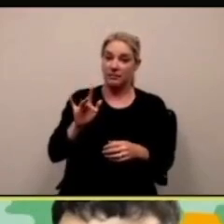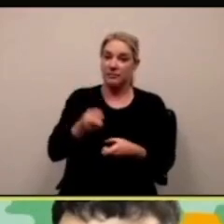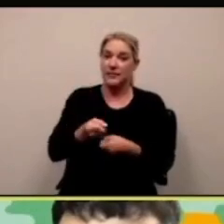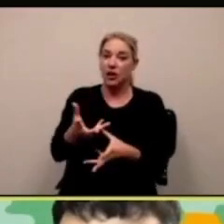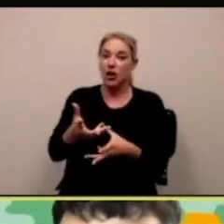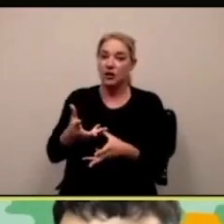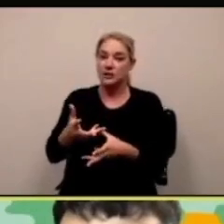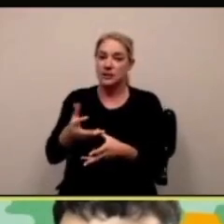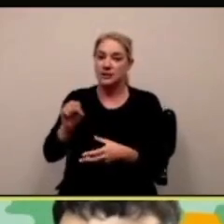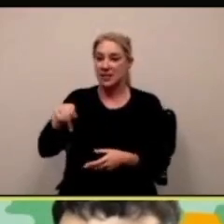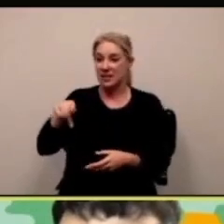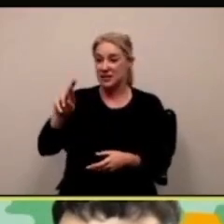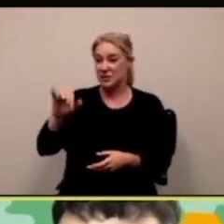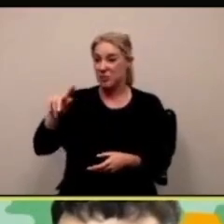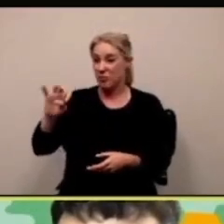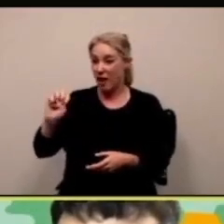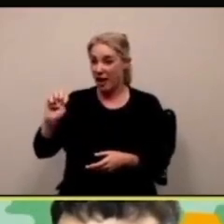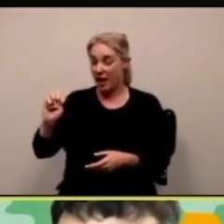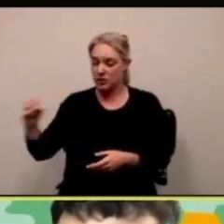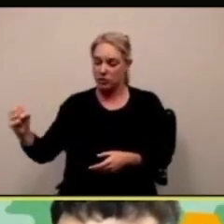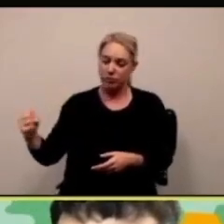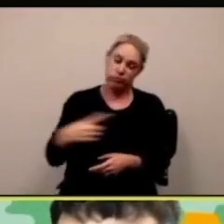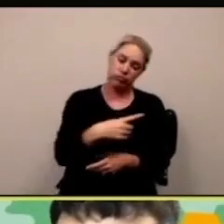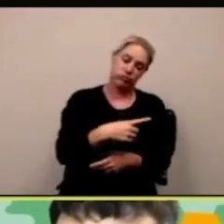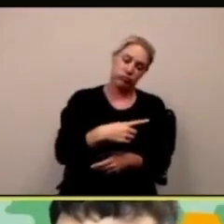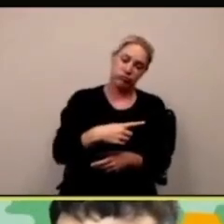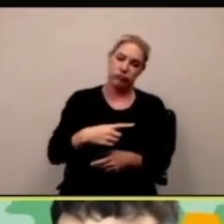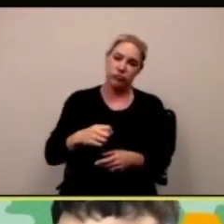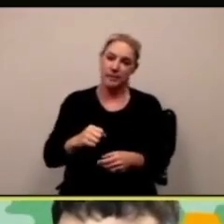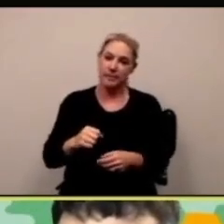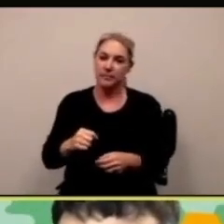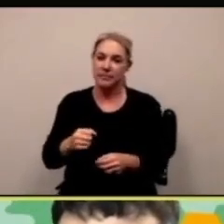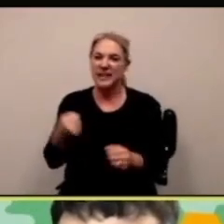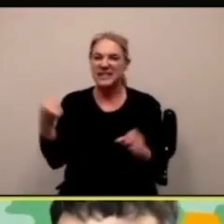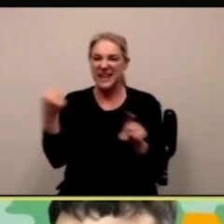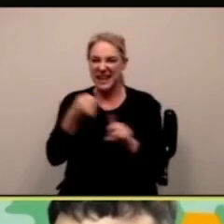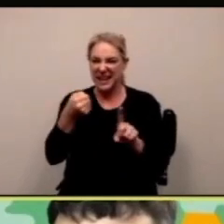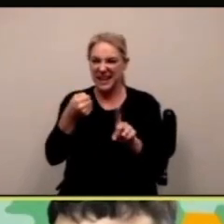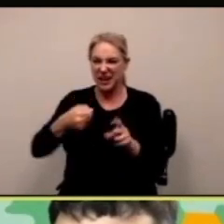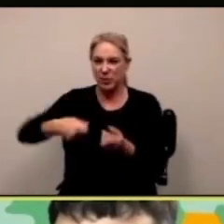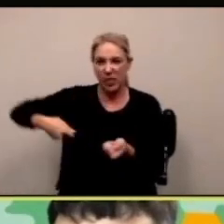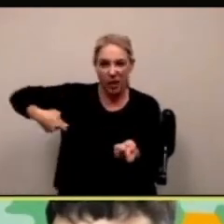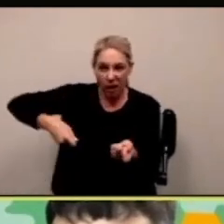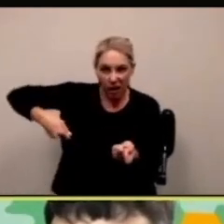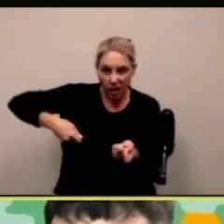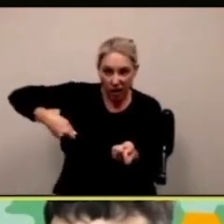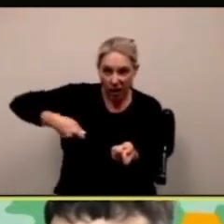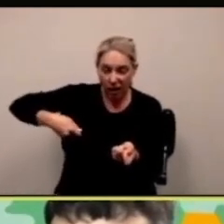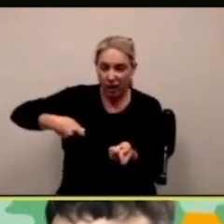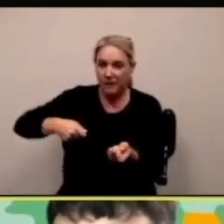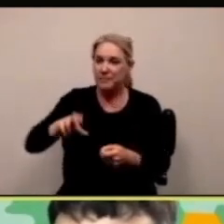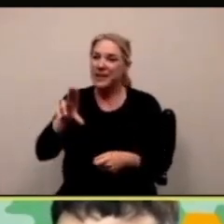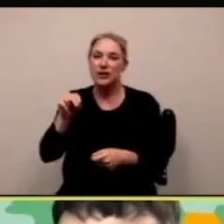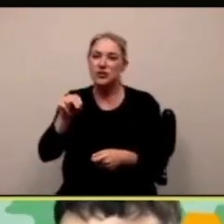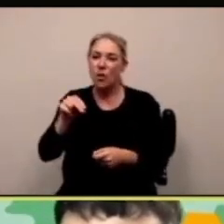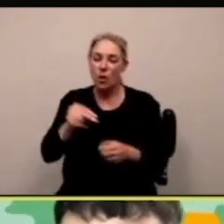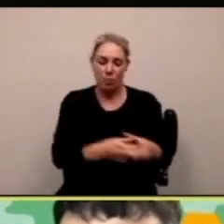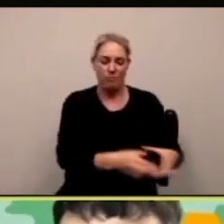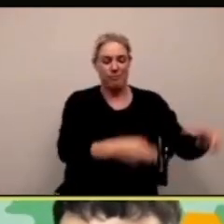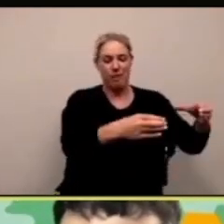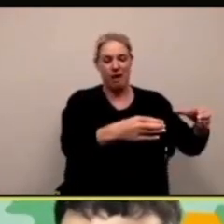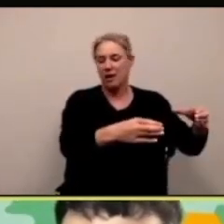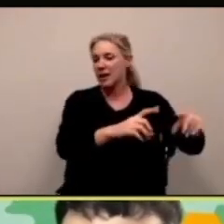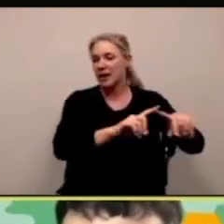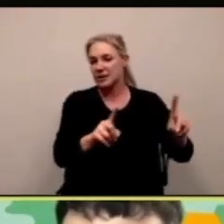sprite. So it's like hitting the ball with a pool cue. And I don't have any pockets for the balls to go into, but you can